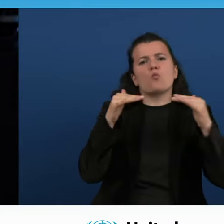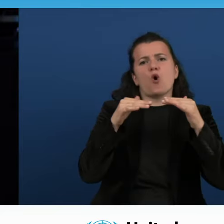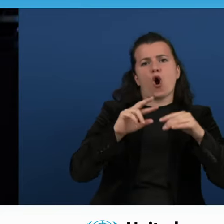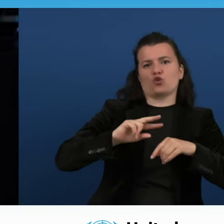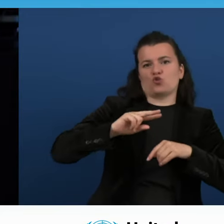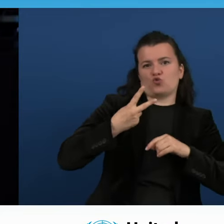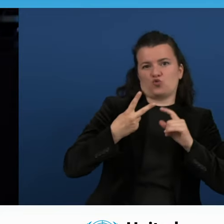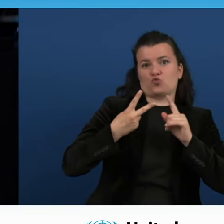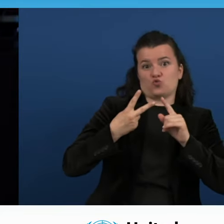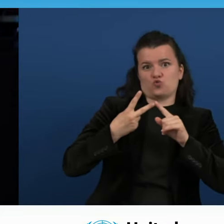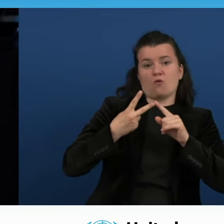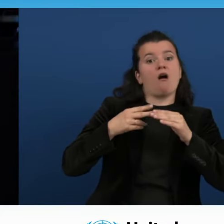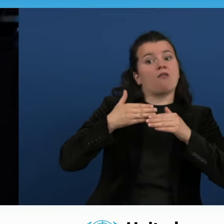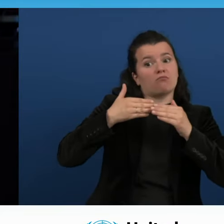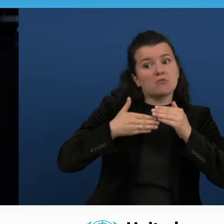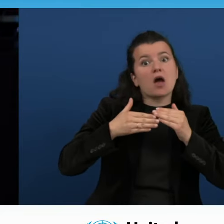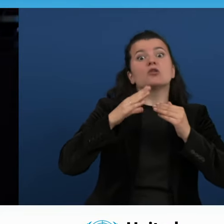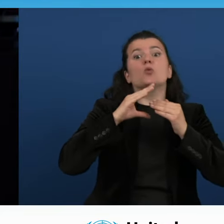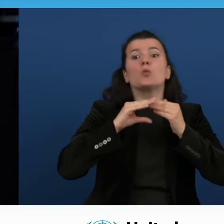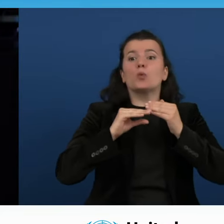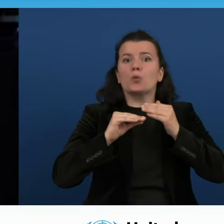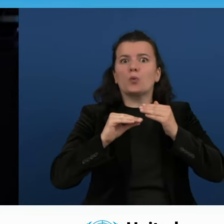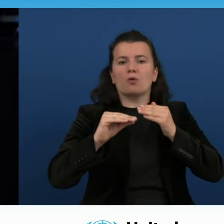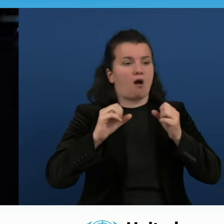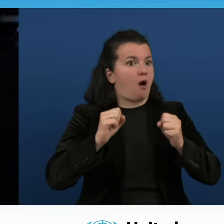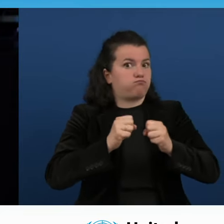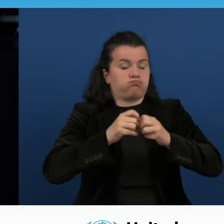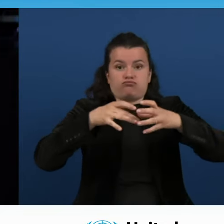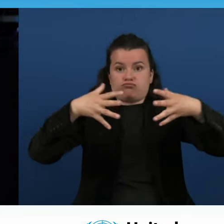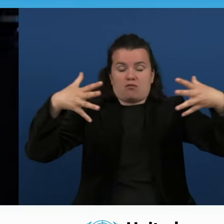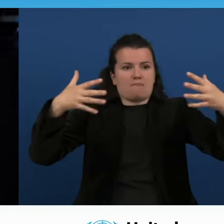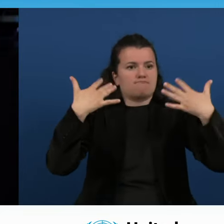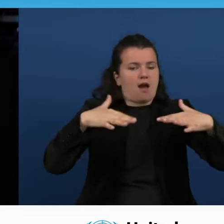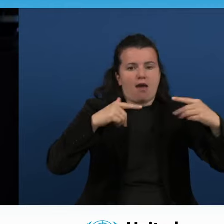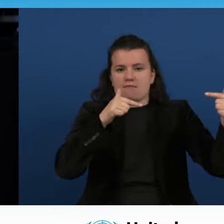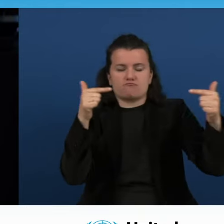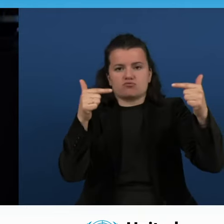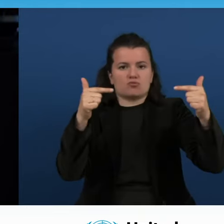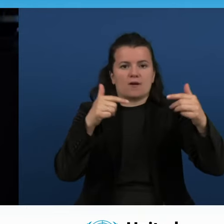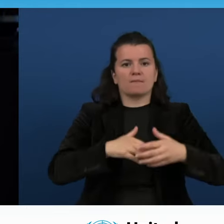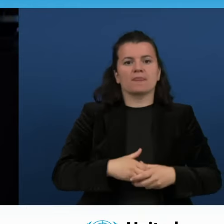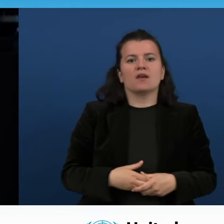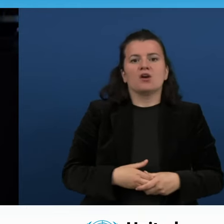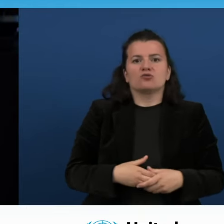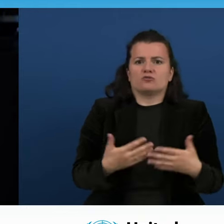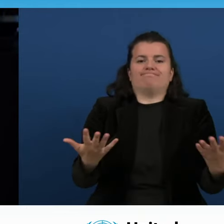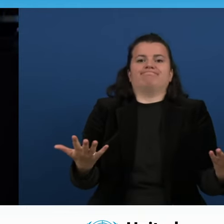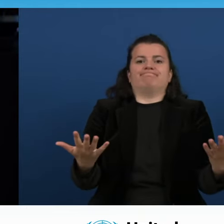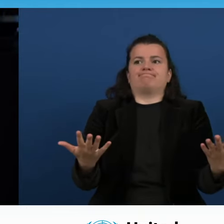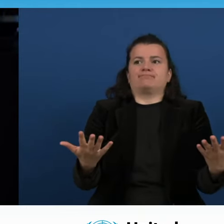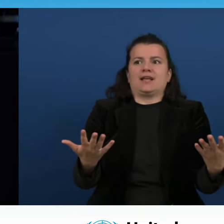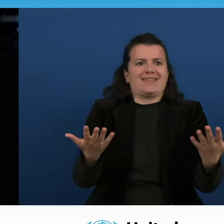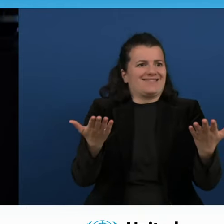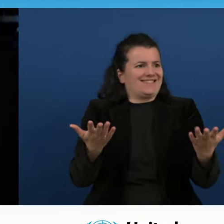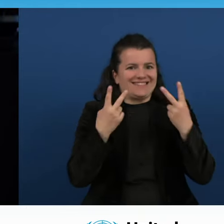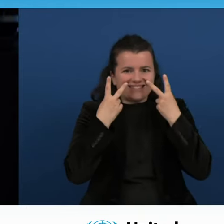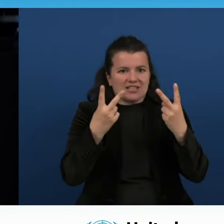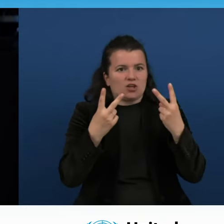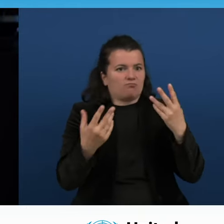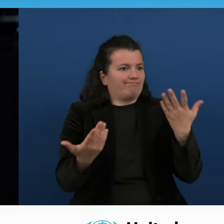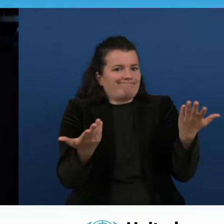keep young people engaged when this is sort of our new normal?